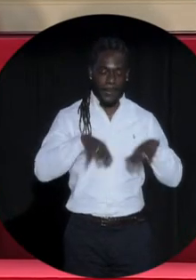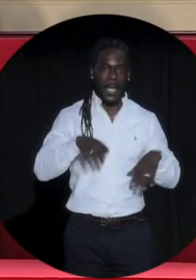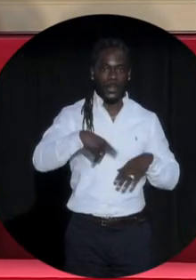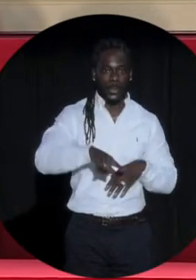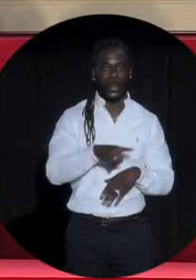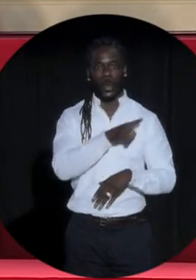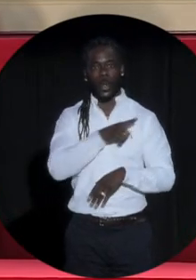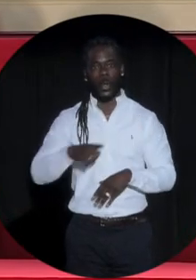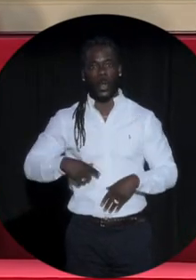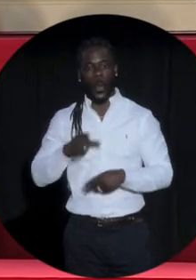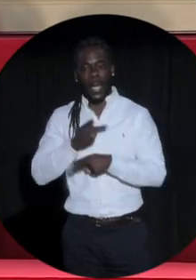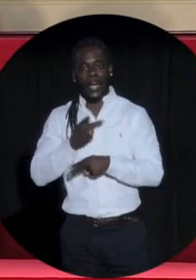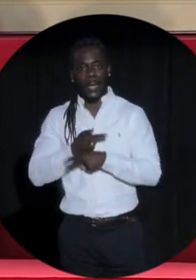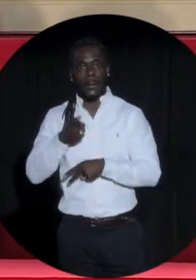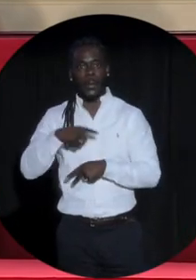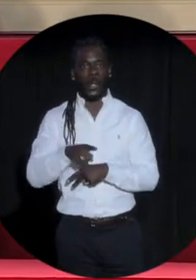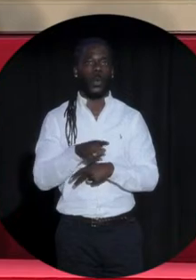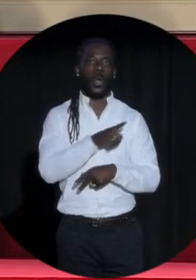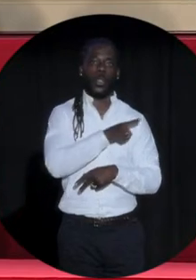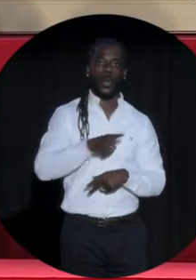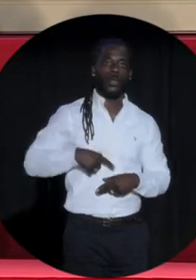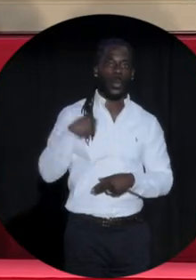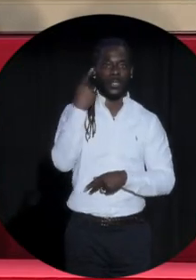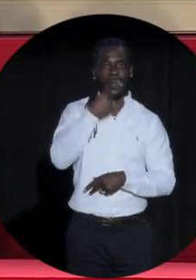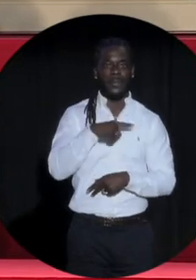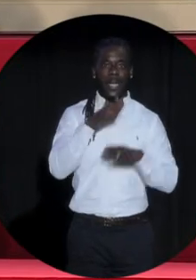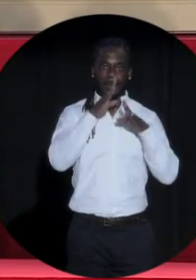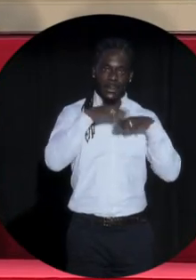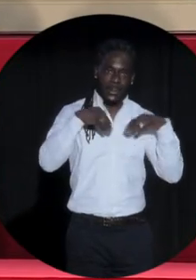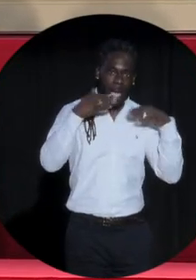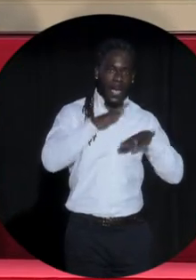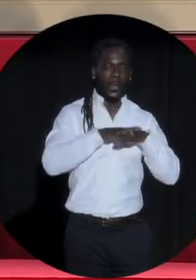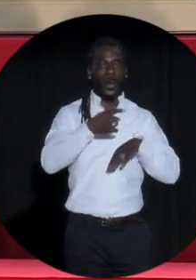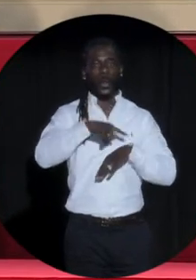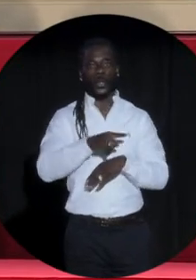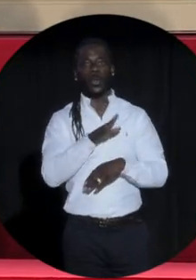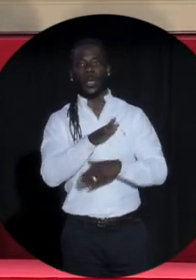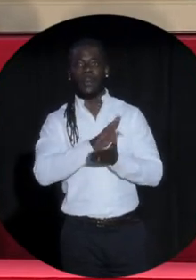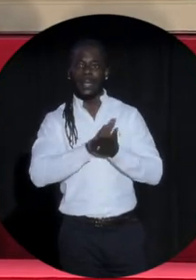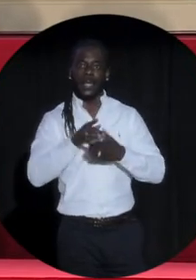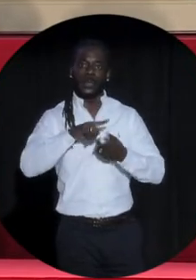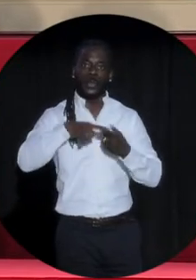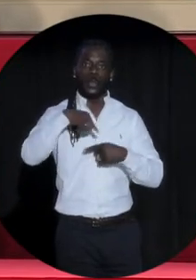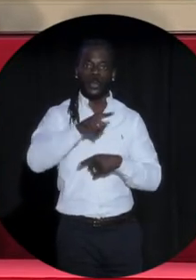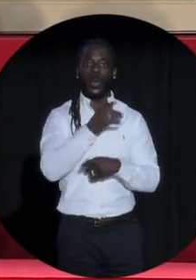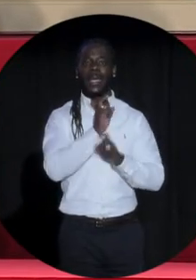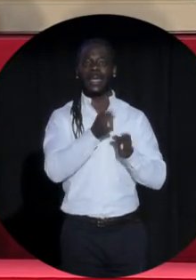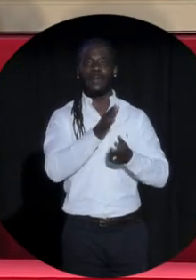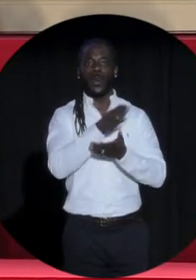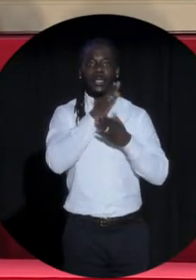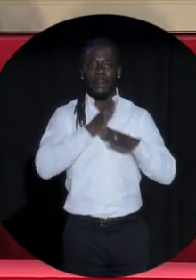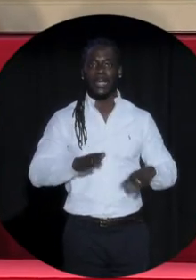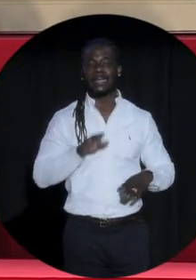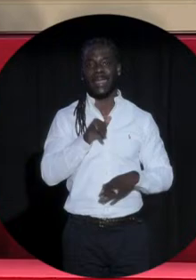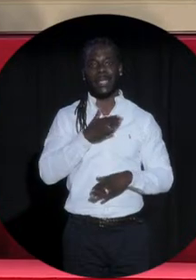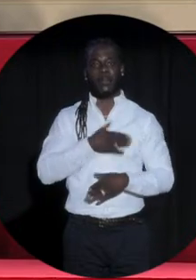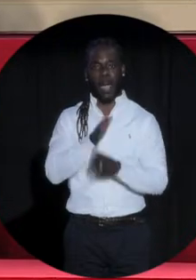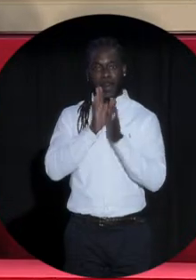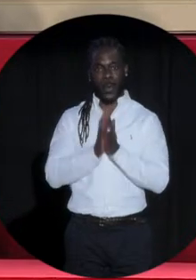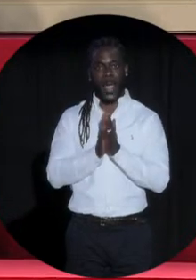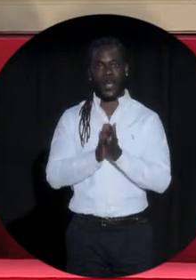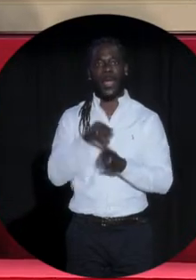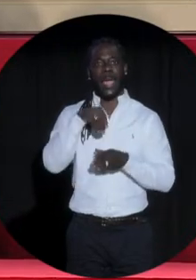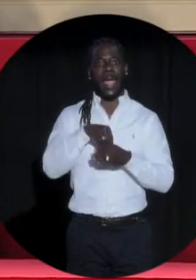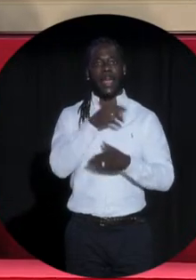the Lord's face shine upon you. May he be gracious to you and give you his peace, is my prayer. In